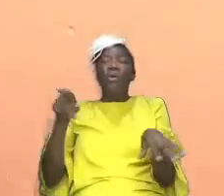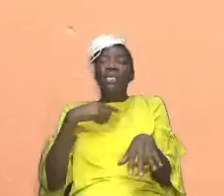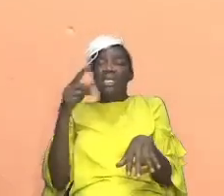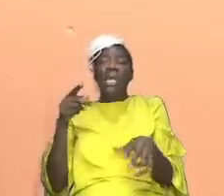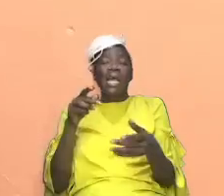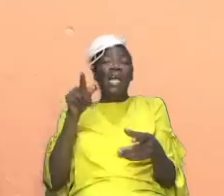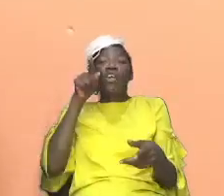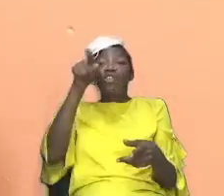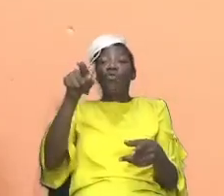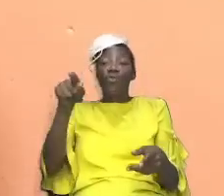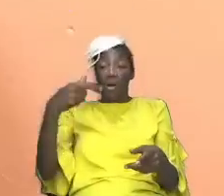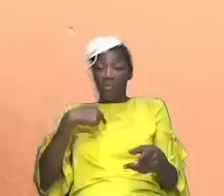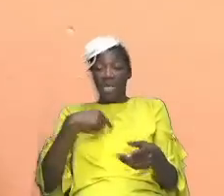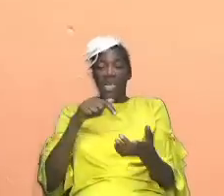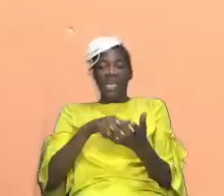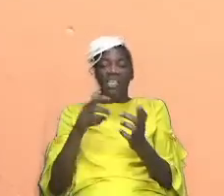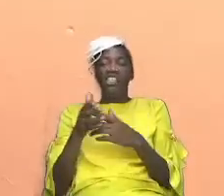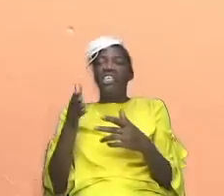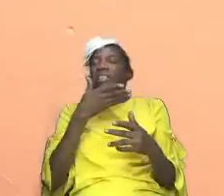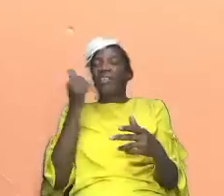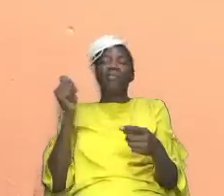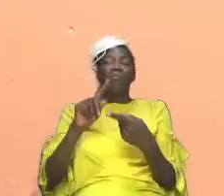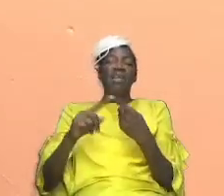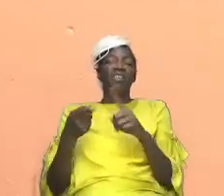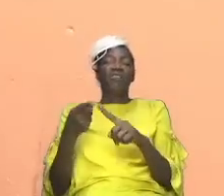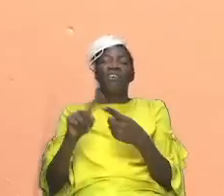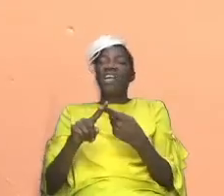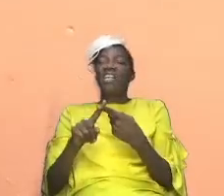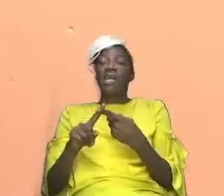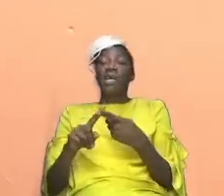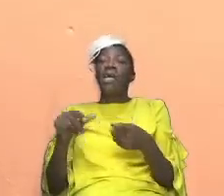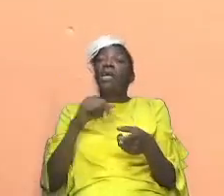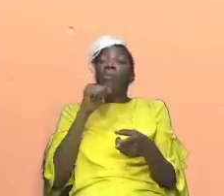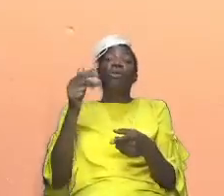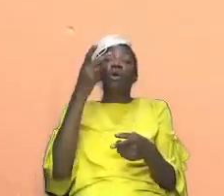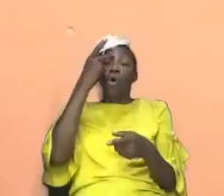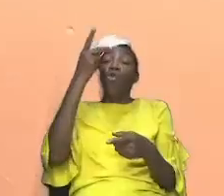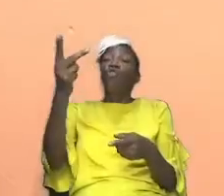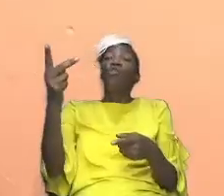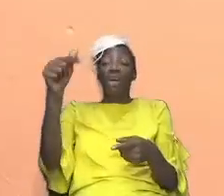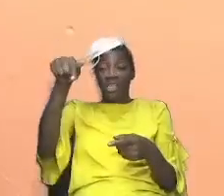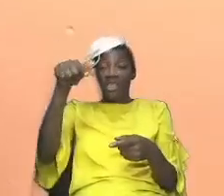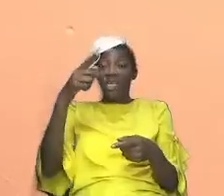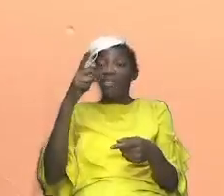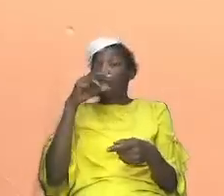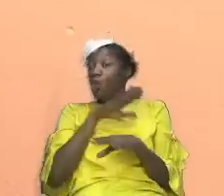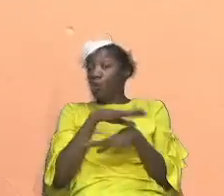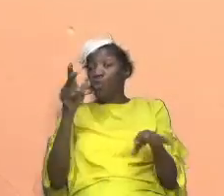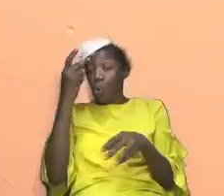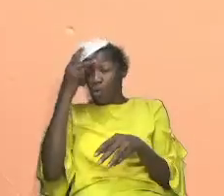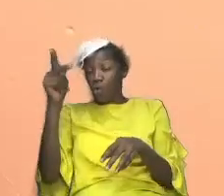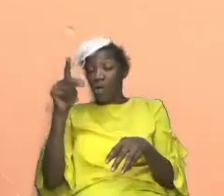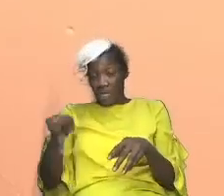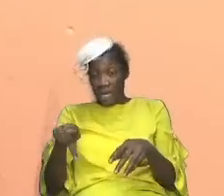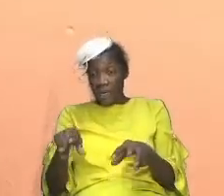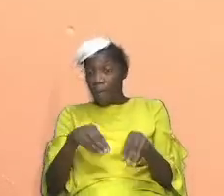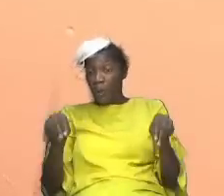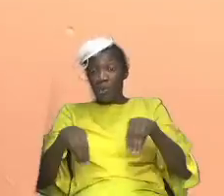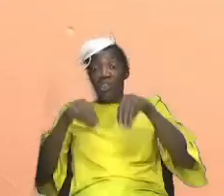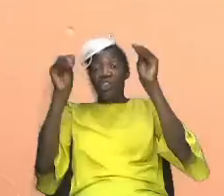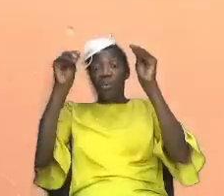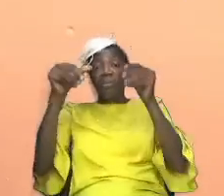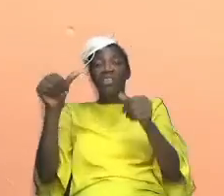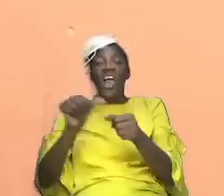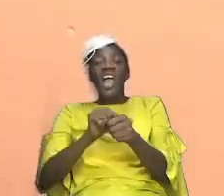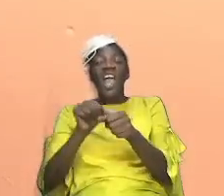friend, and so he will overlook this or overlook that. I submit to every child of God that we are